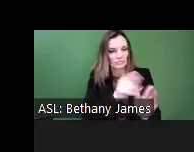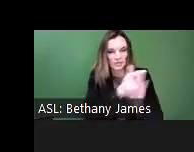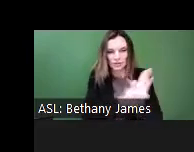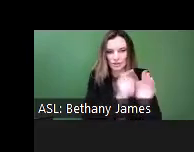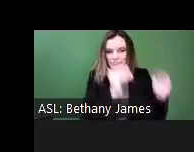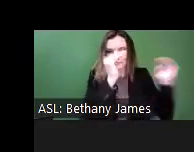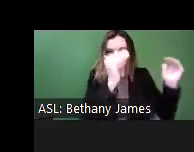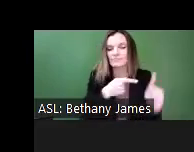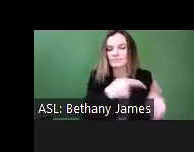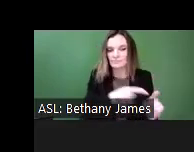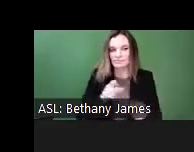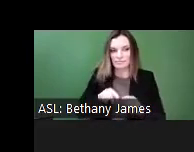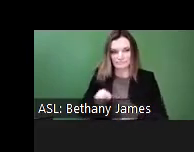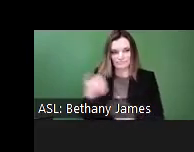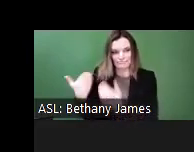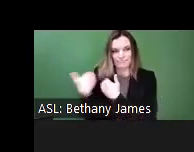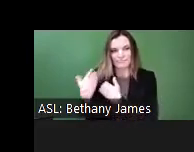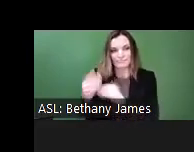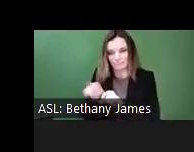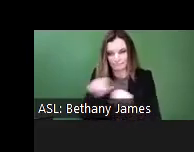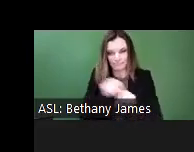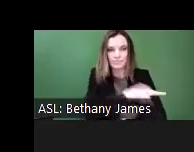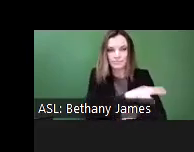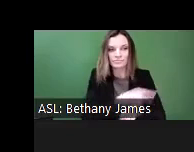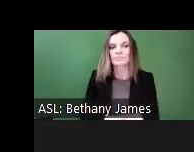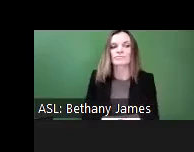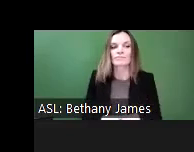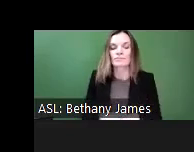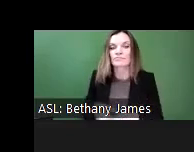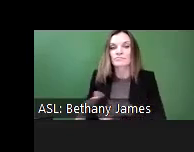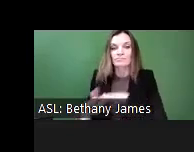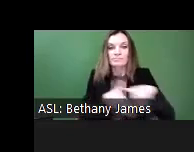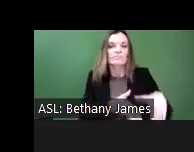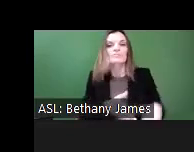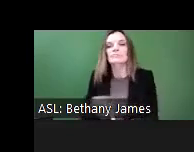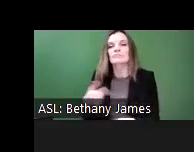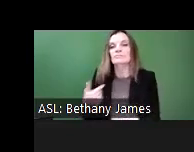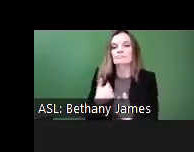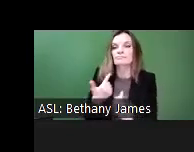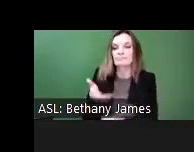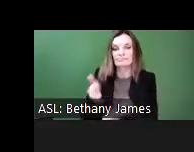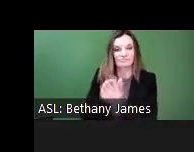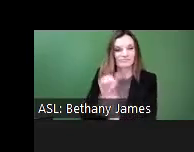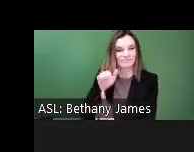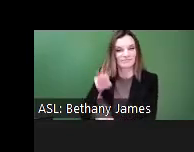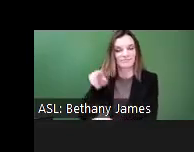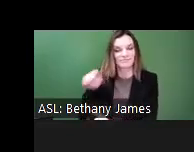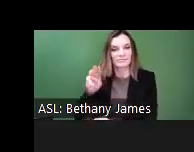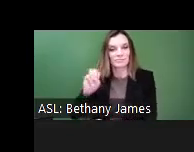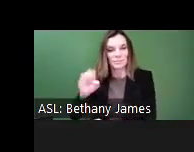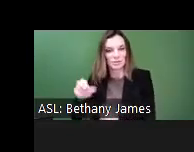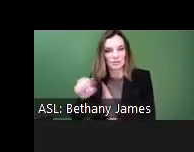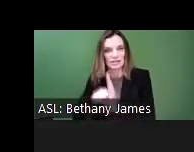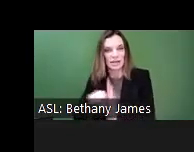As long as your record comes back clean from the Michigan State Police, that means that it matches what you put on your